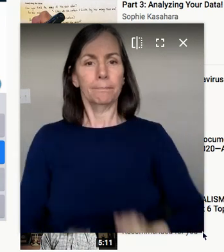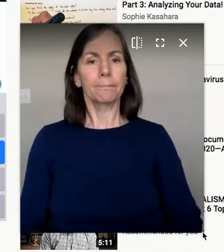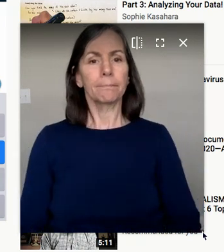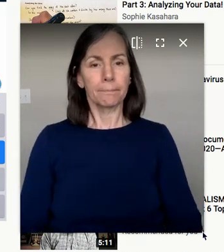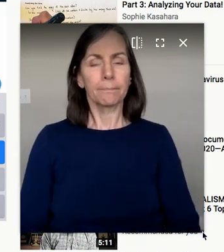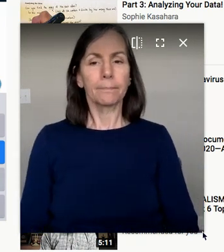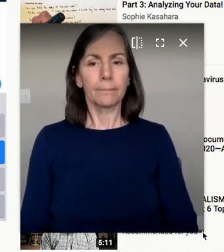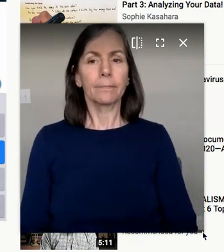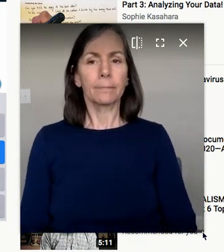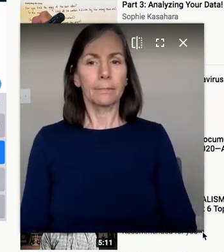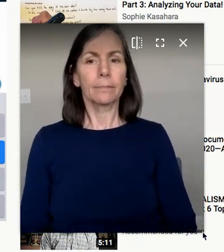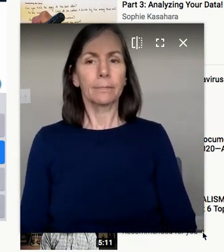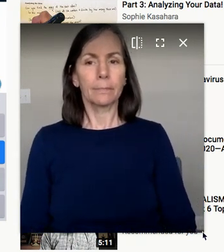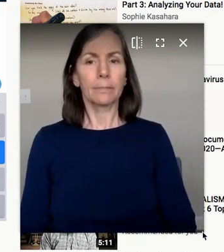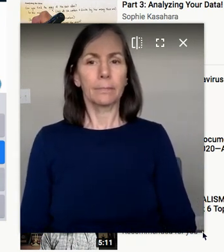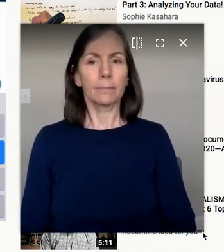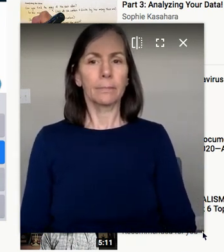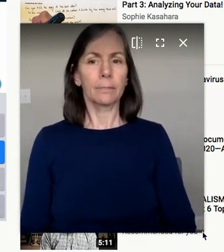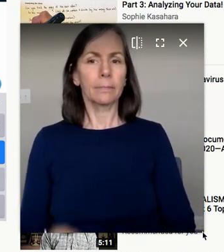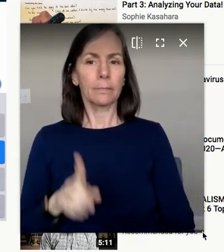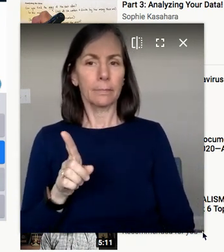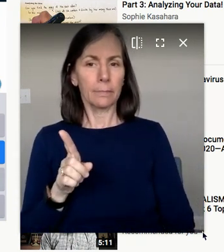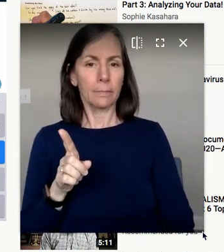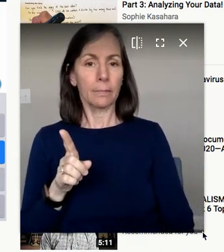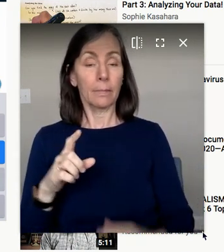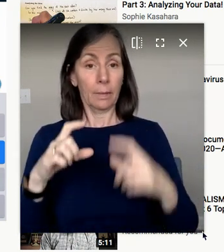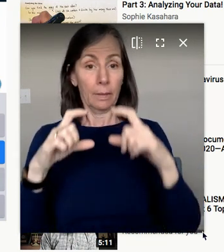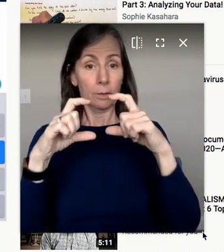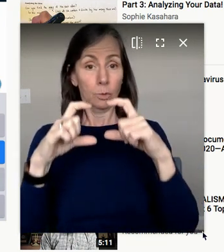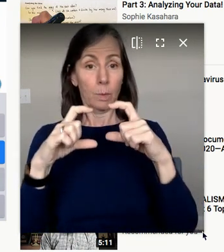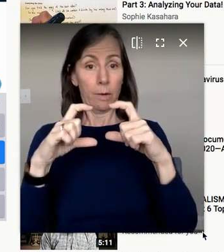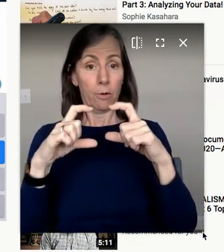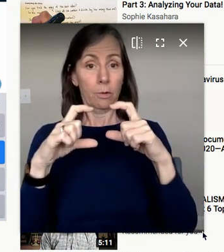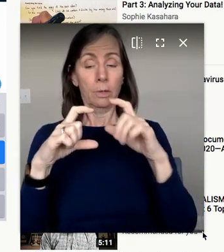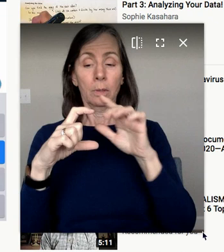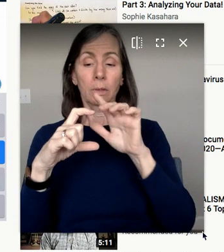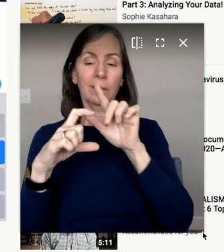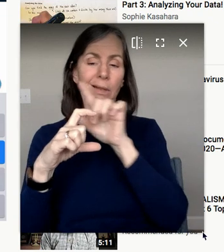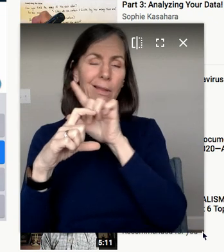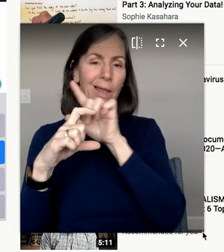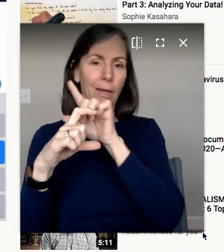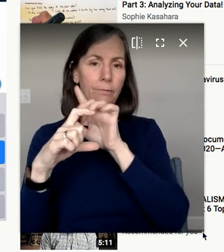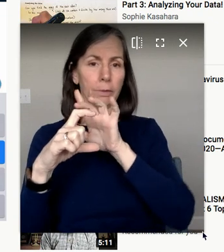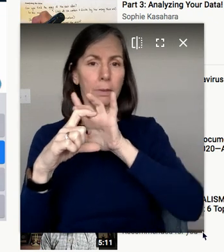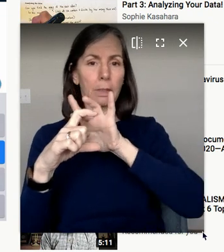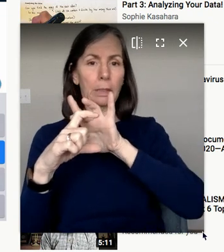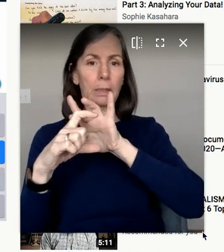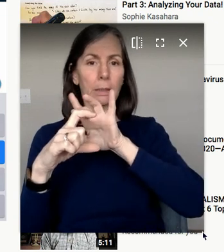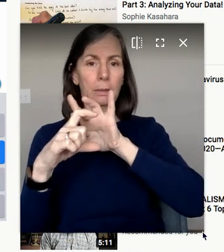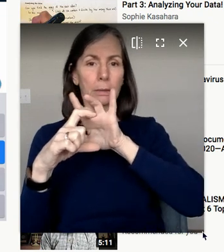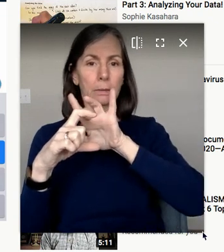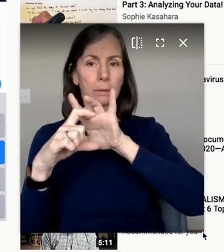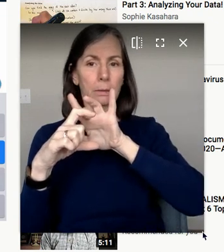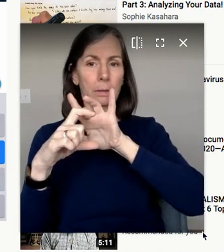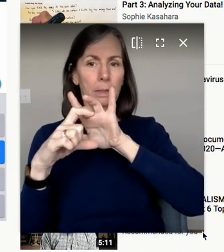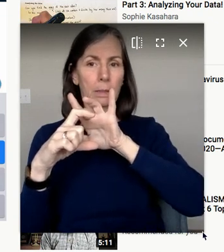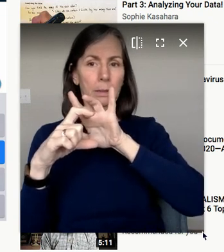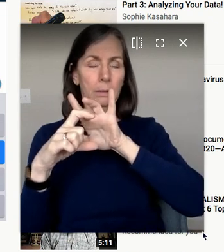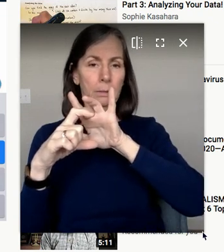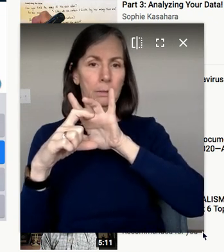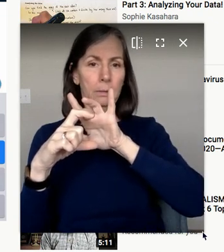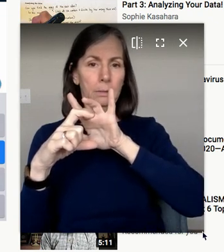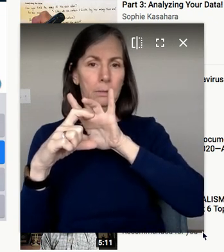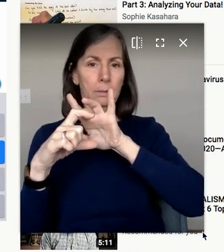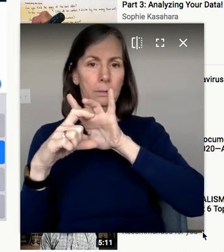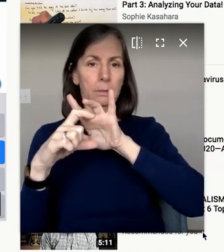So I'm going to go over to the left of this piece where it says 2.